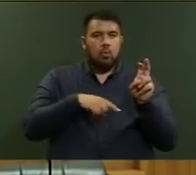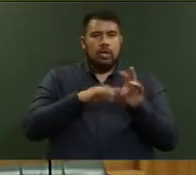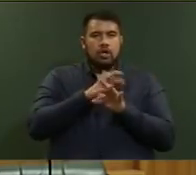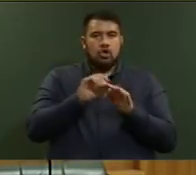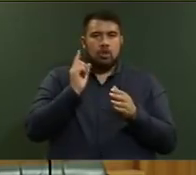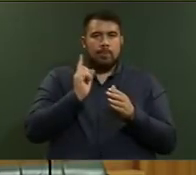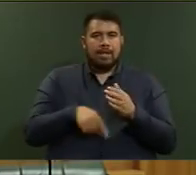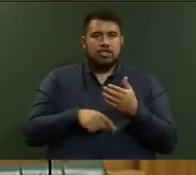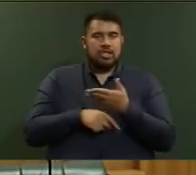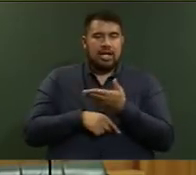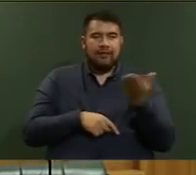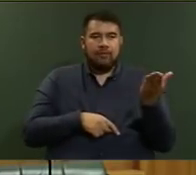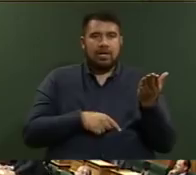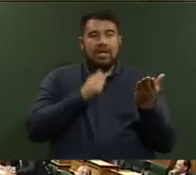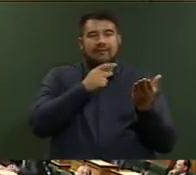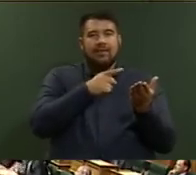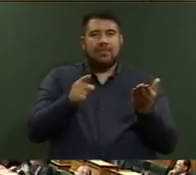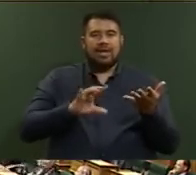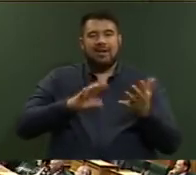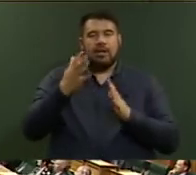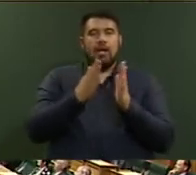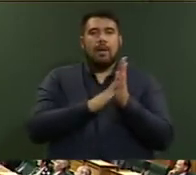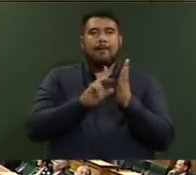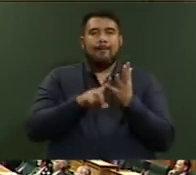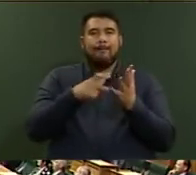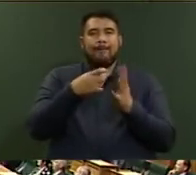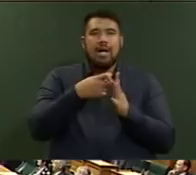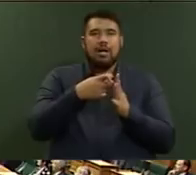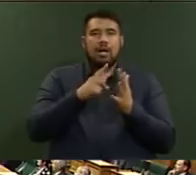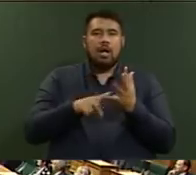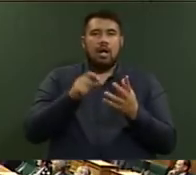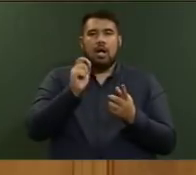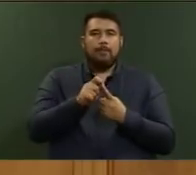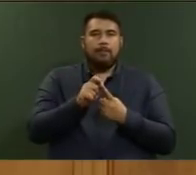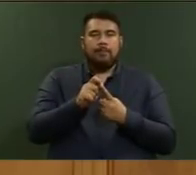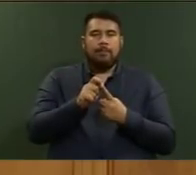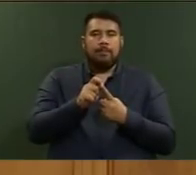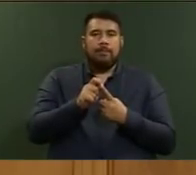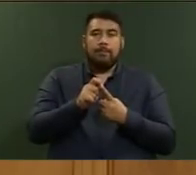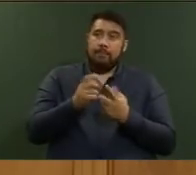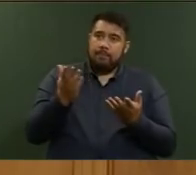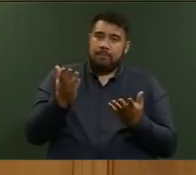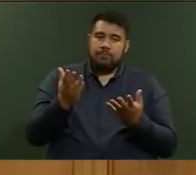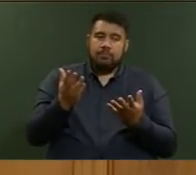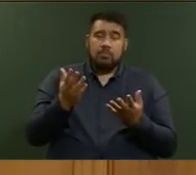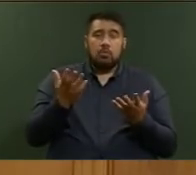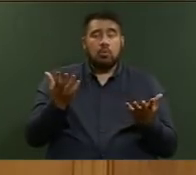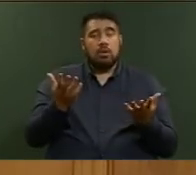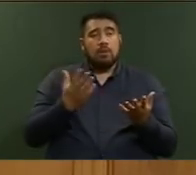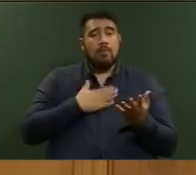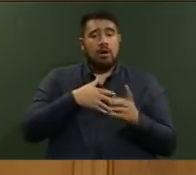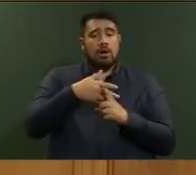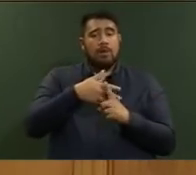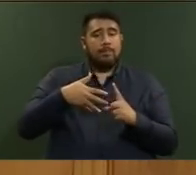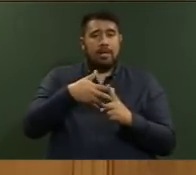everybody who mucks up," end quote? Mr Speaker, The Honourable Willie Jackson. I come from a background where giving people